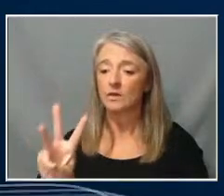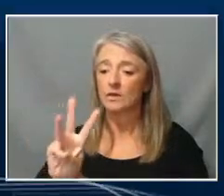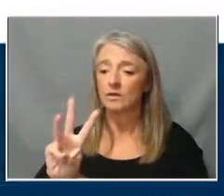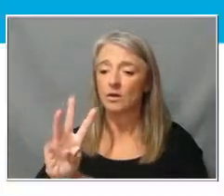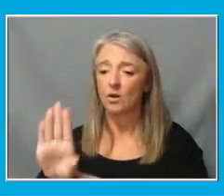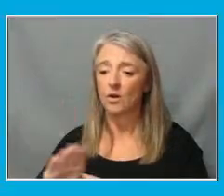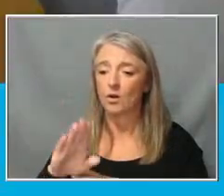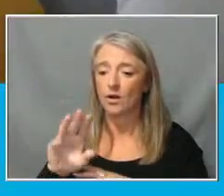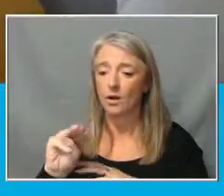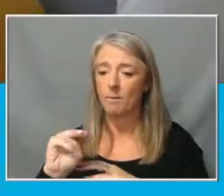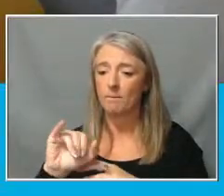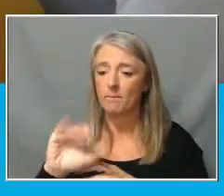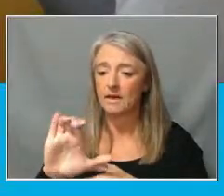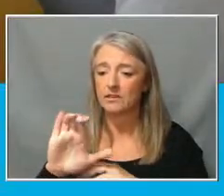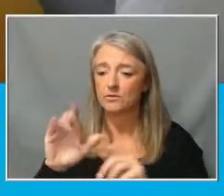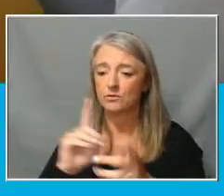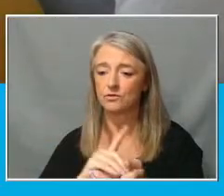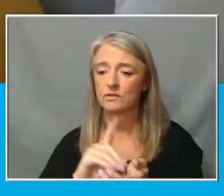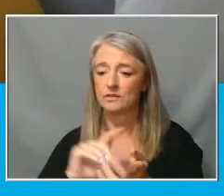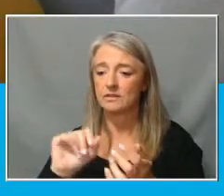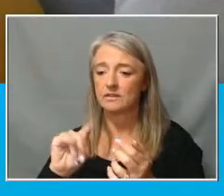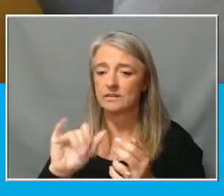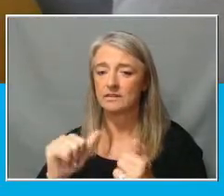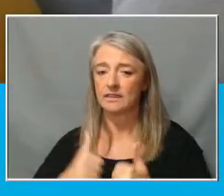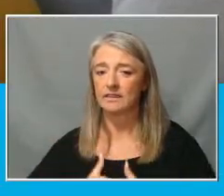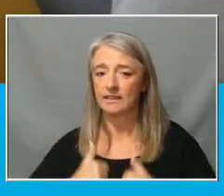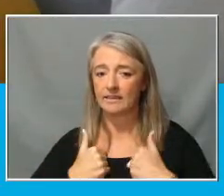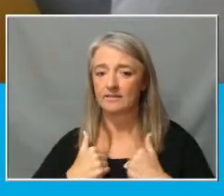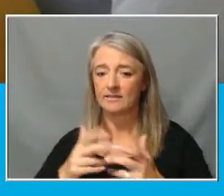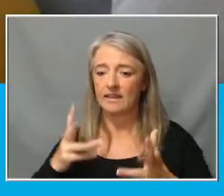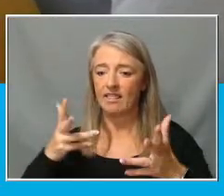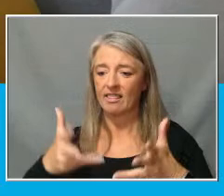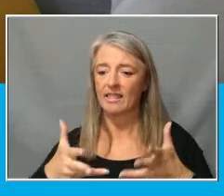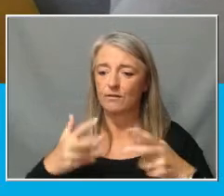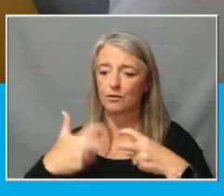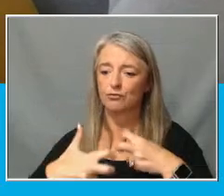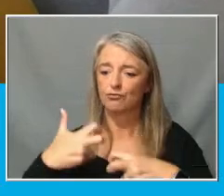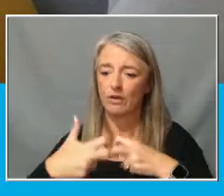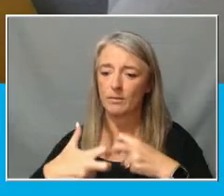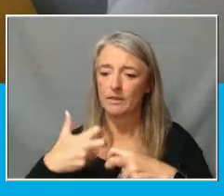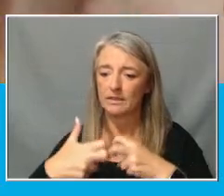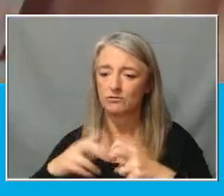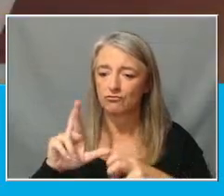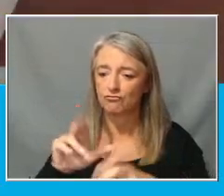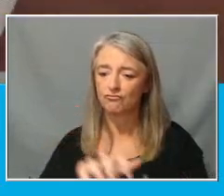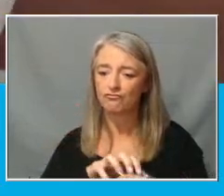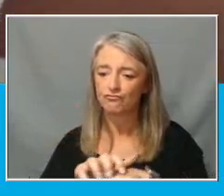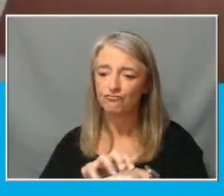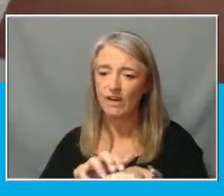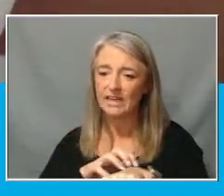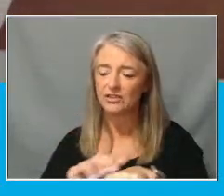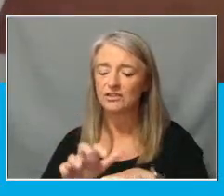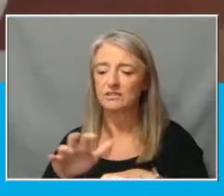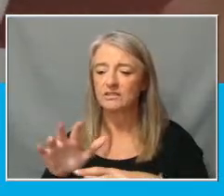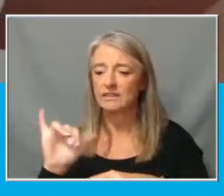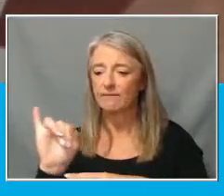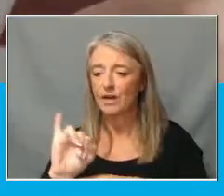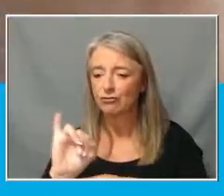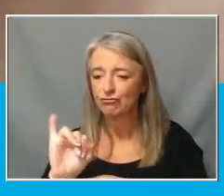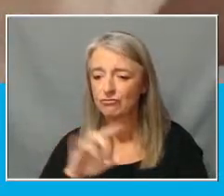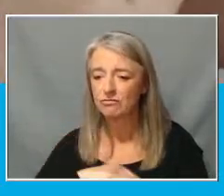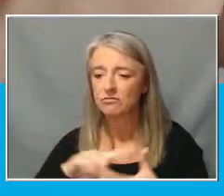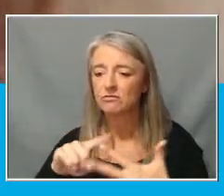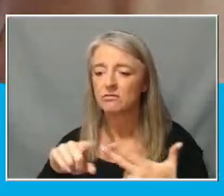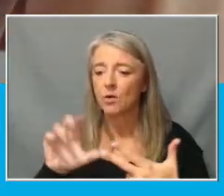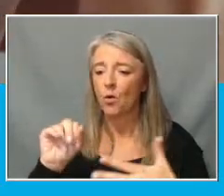Dr. Stites. Life-saving gifts sometimes leave a troubling mark, from rashes to lesions to infections. Organ